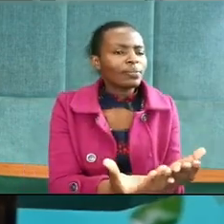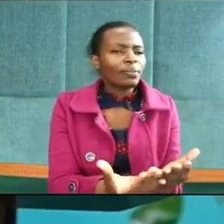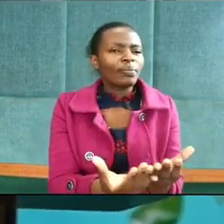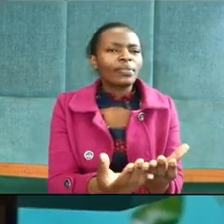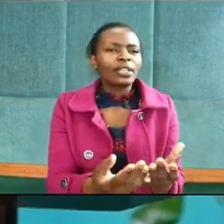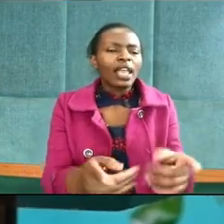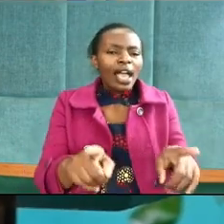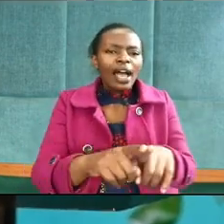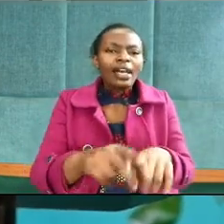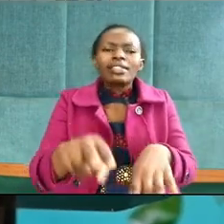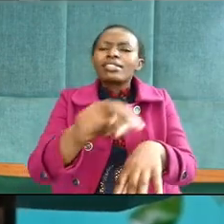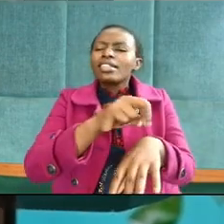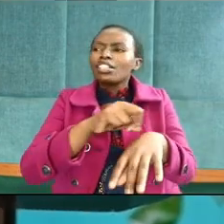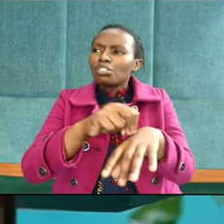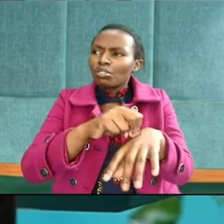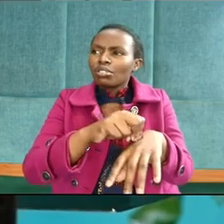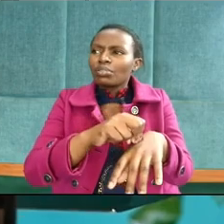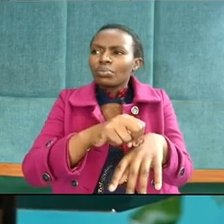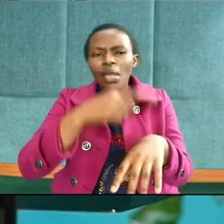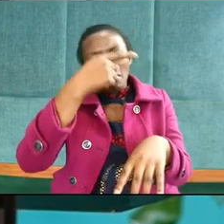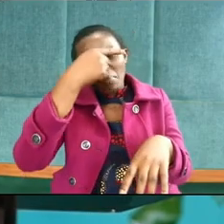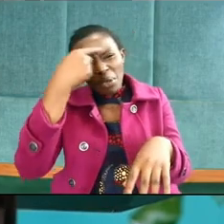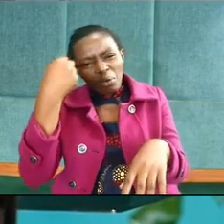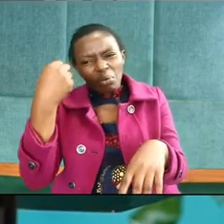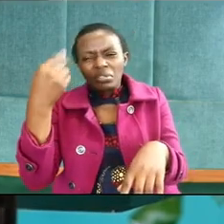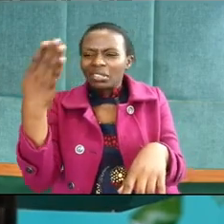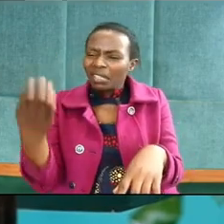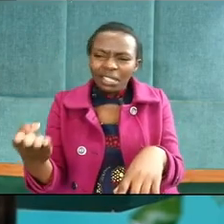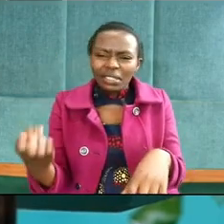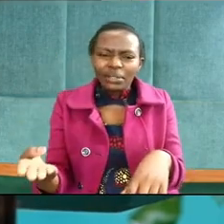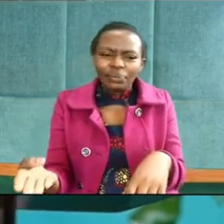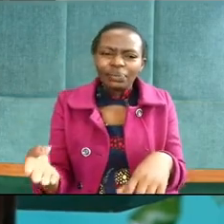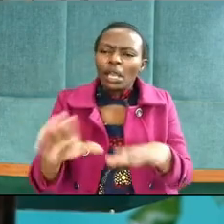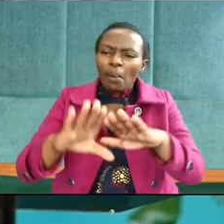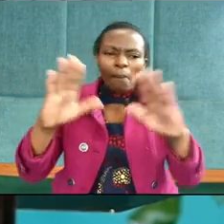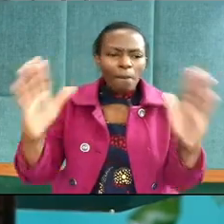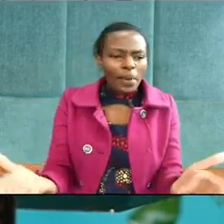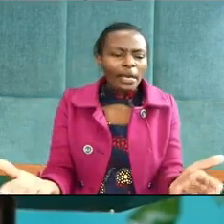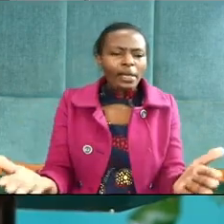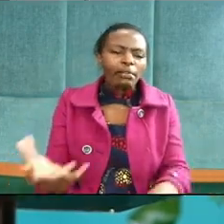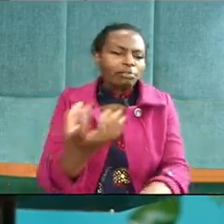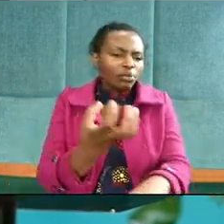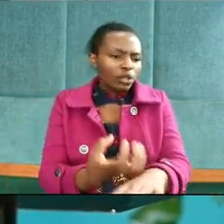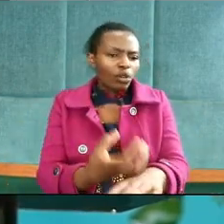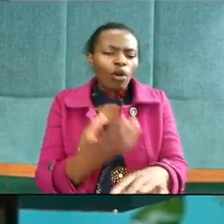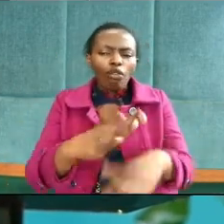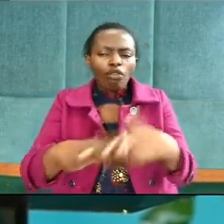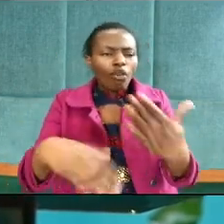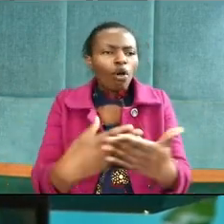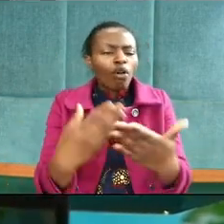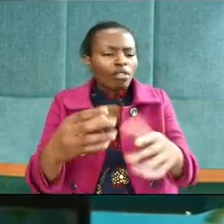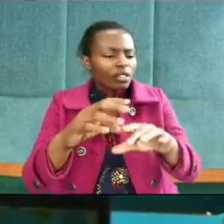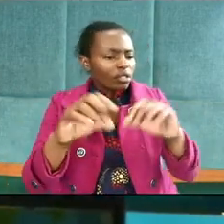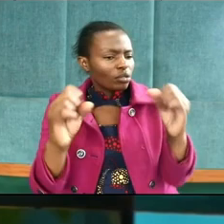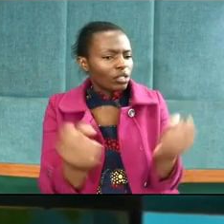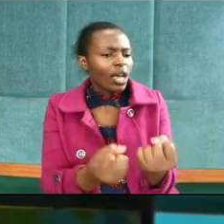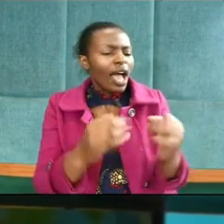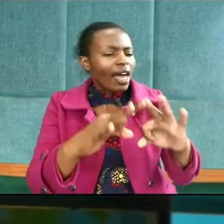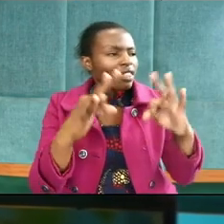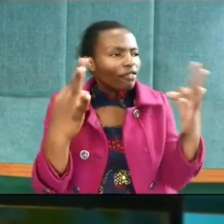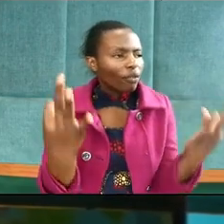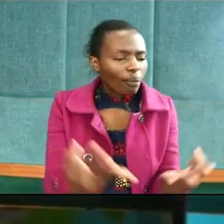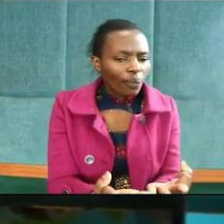as nations, because the bedrock of every society are the families